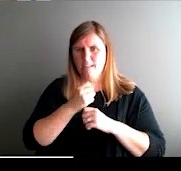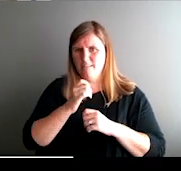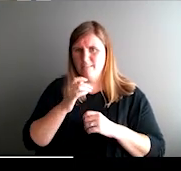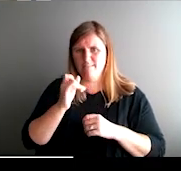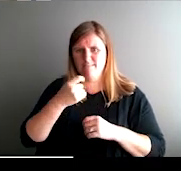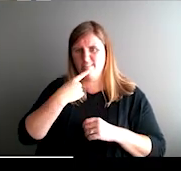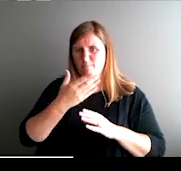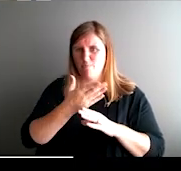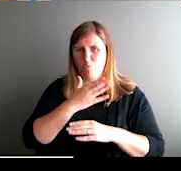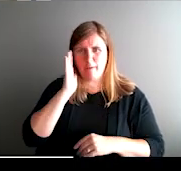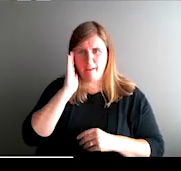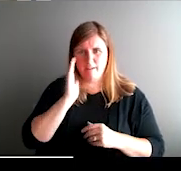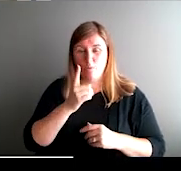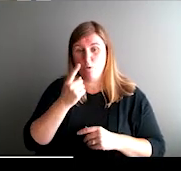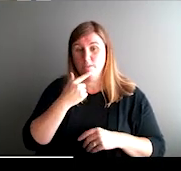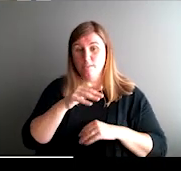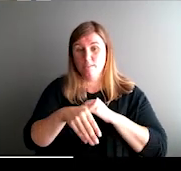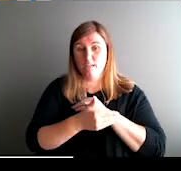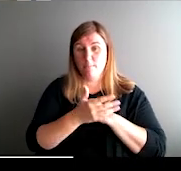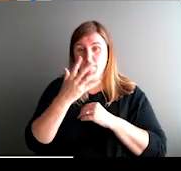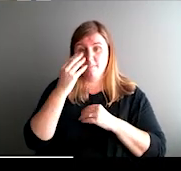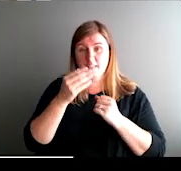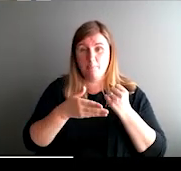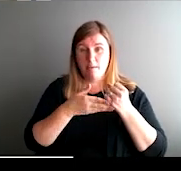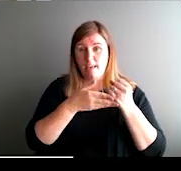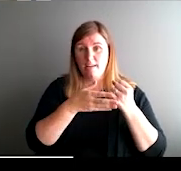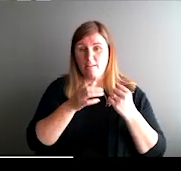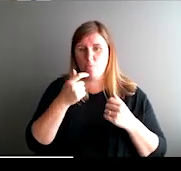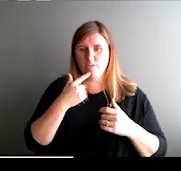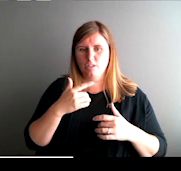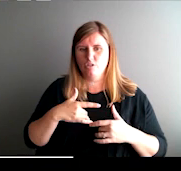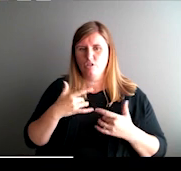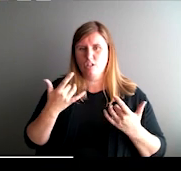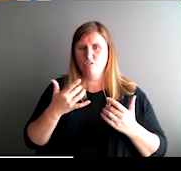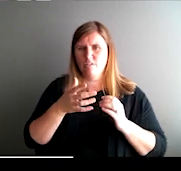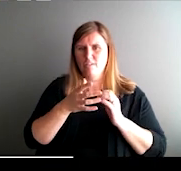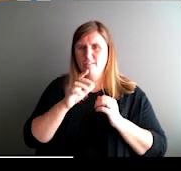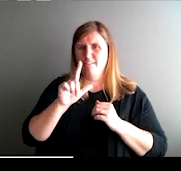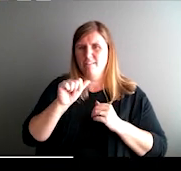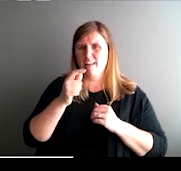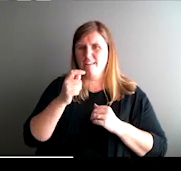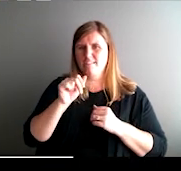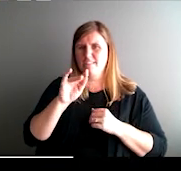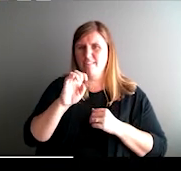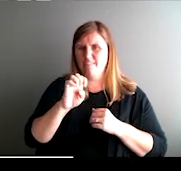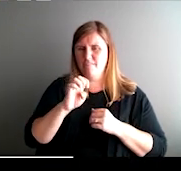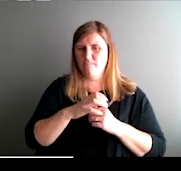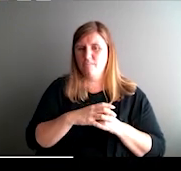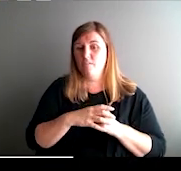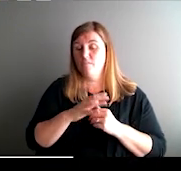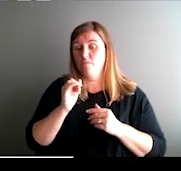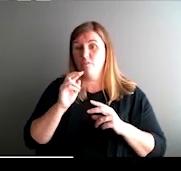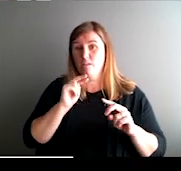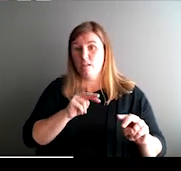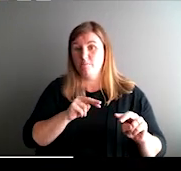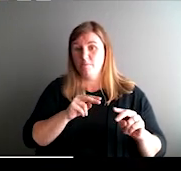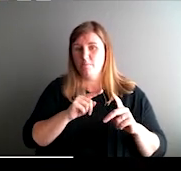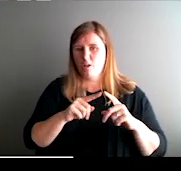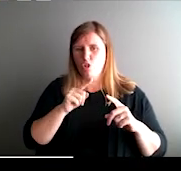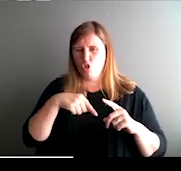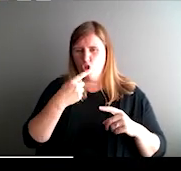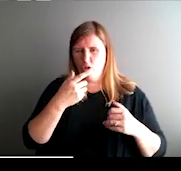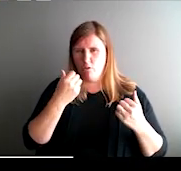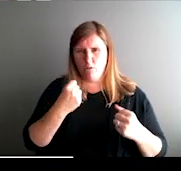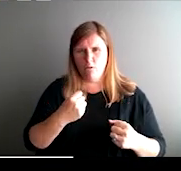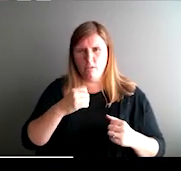to bed. One says nighttime sleep aid, the other says gentle laxative. Once again, these are the aspects, but look how